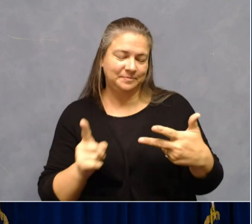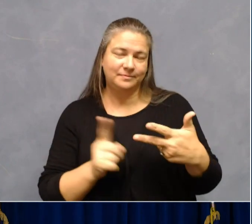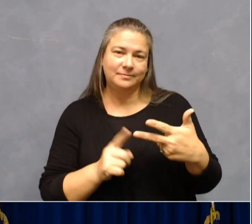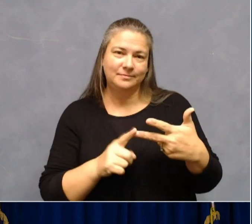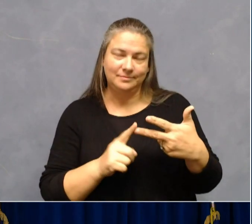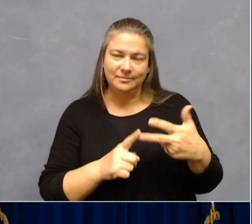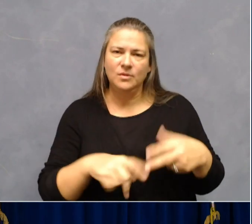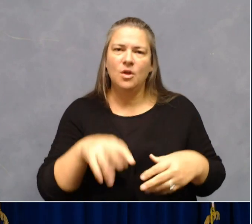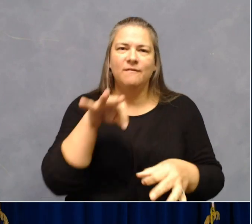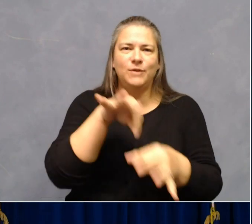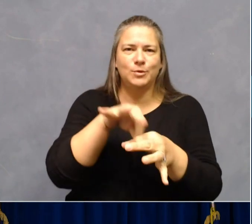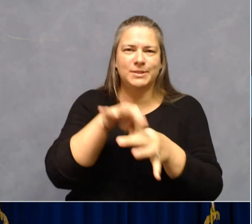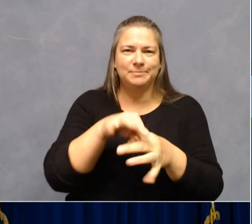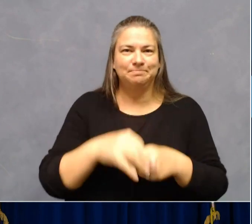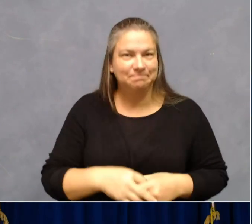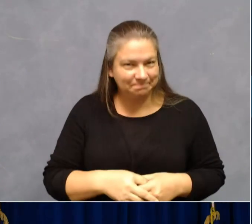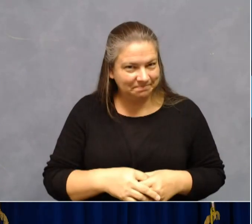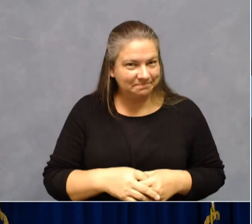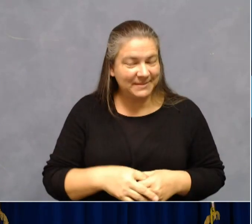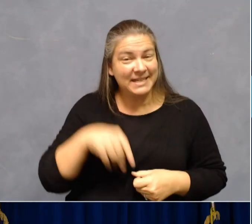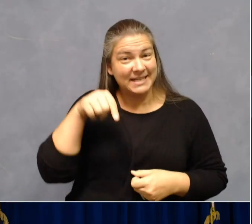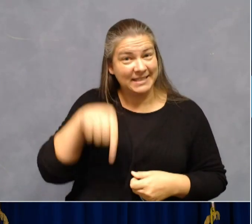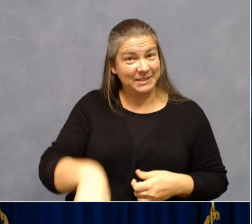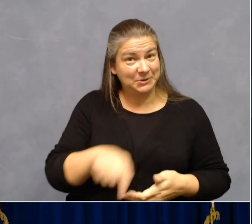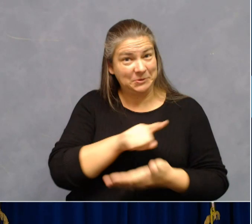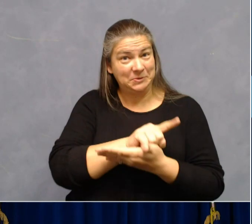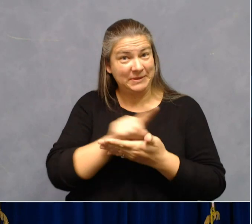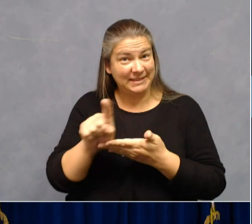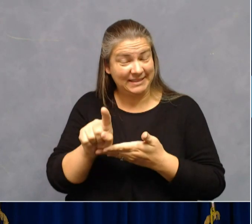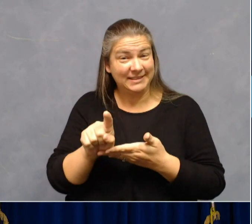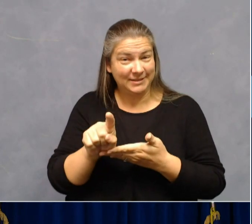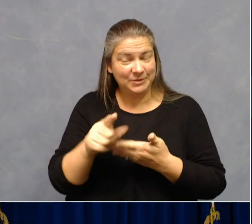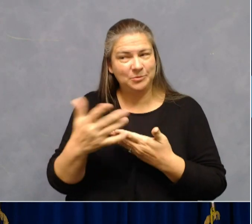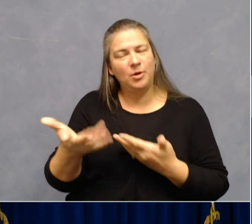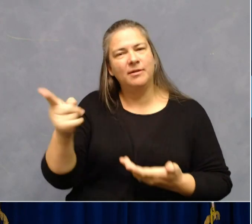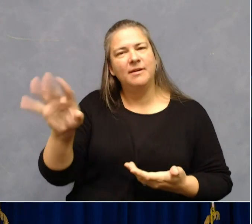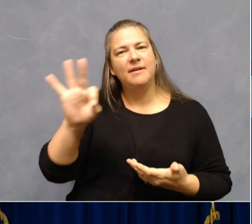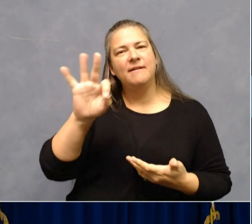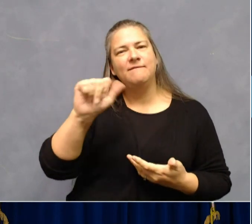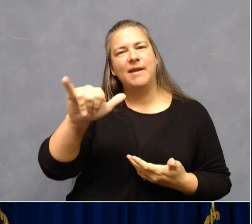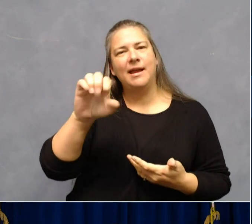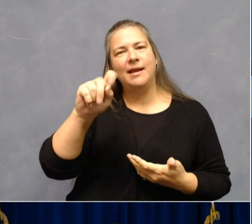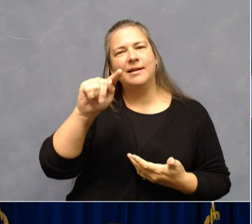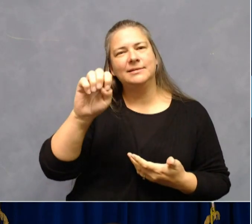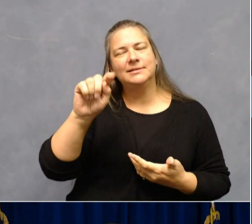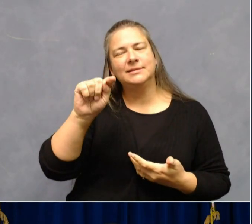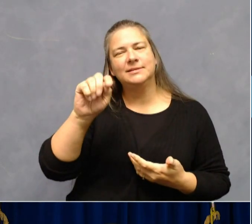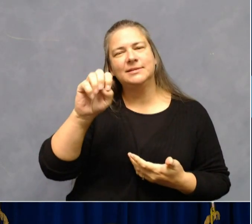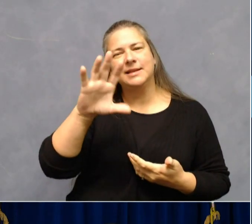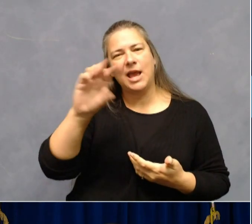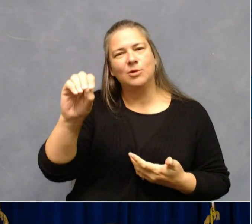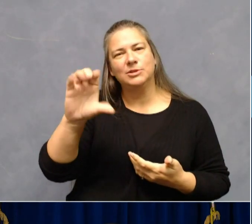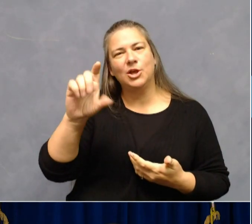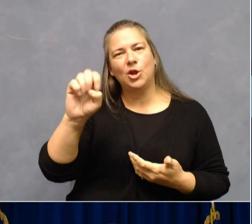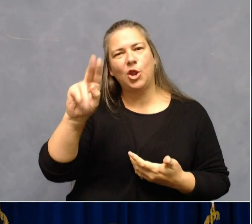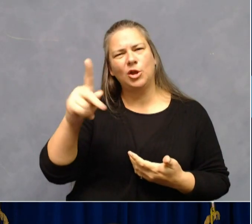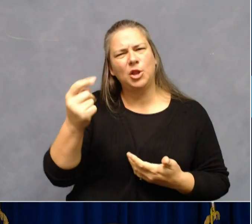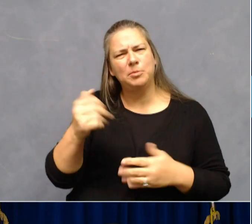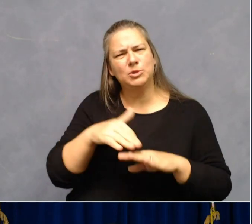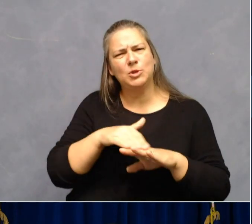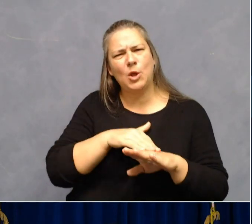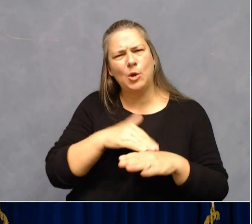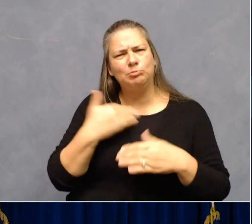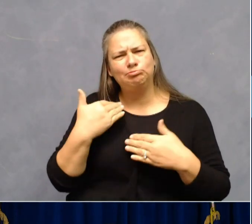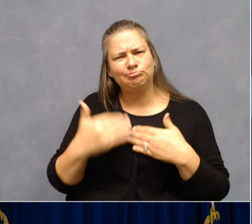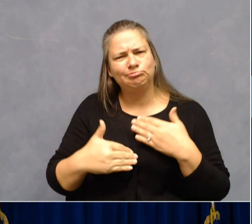is starting off, according at least to the Fayette County Clerk, a little slow, and we need people out there